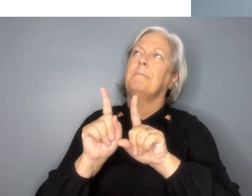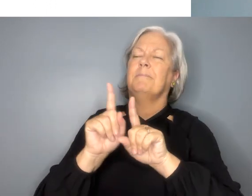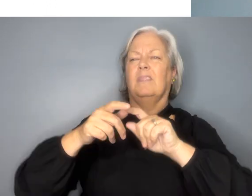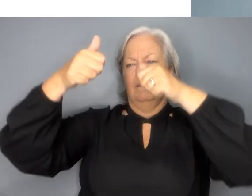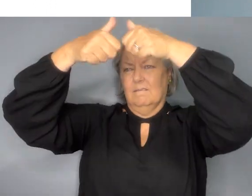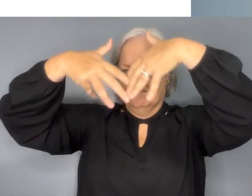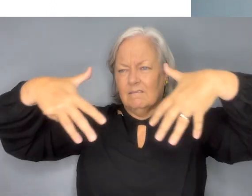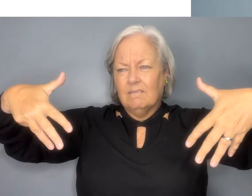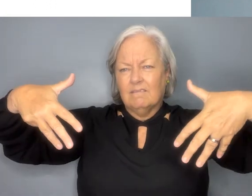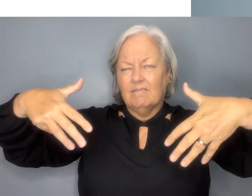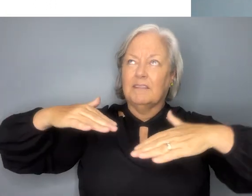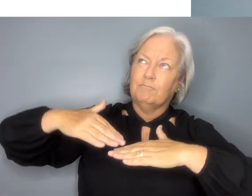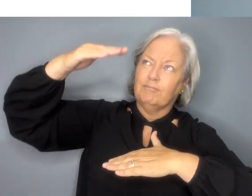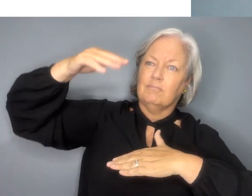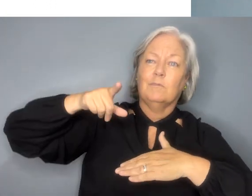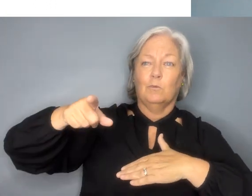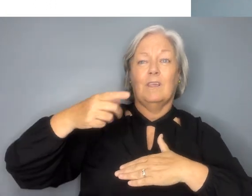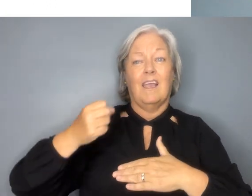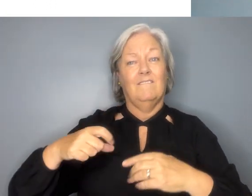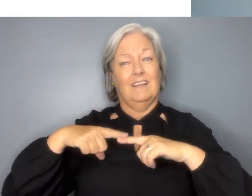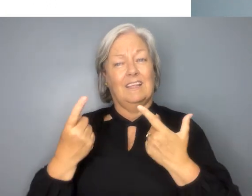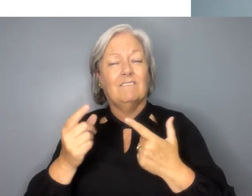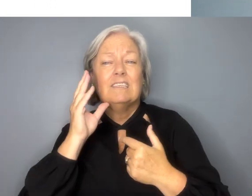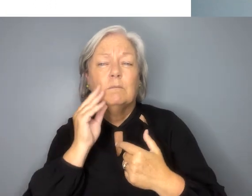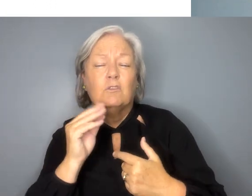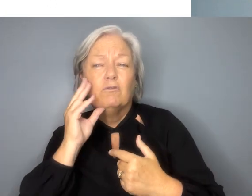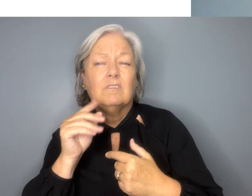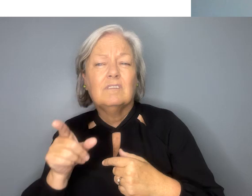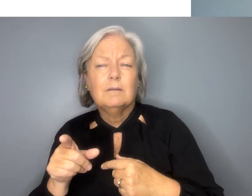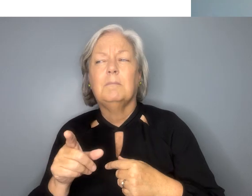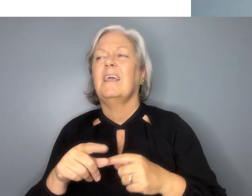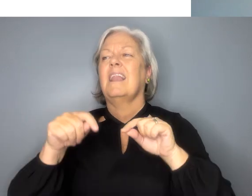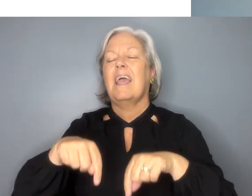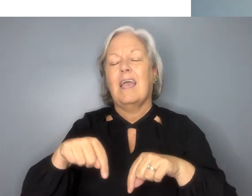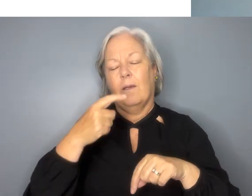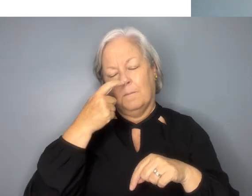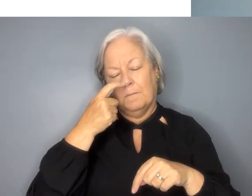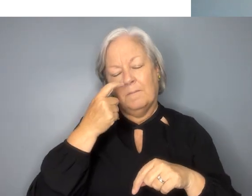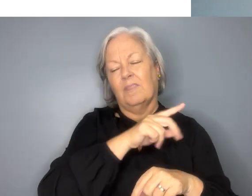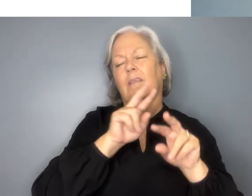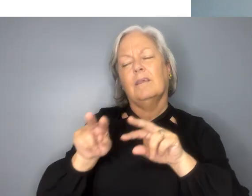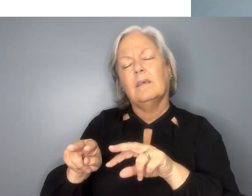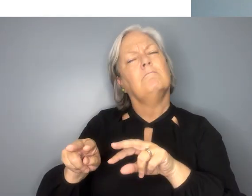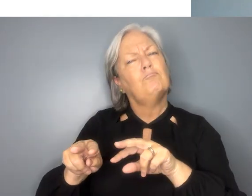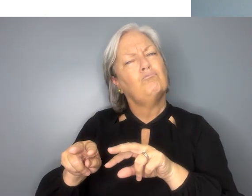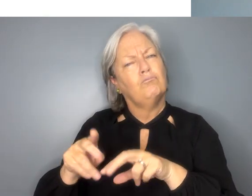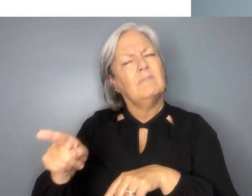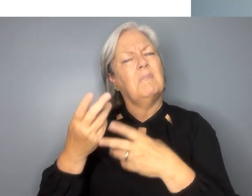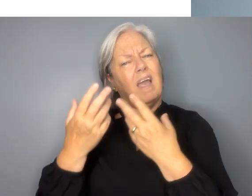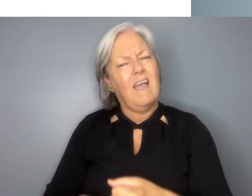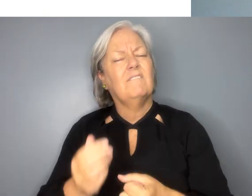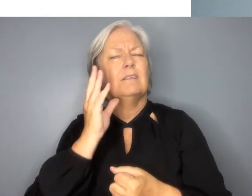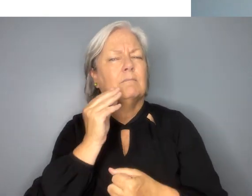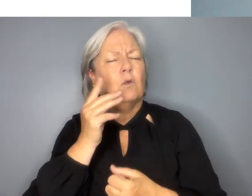hierarchies of information. And so there's a sense that lived experience, we are slowly starting to recognize that as a form of expertise, as a form